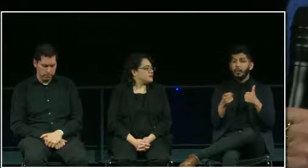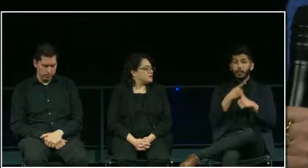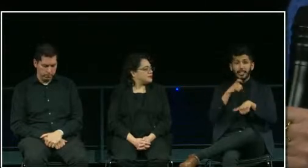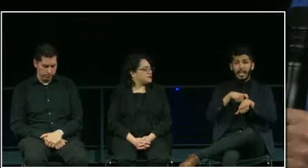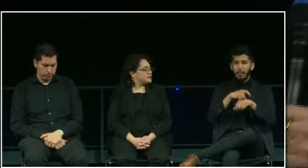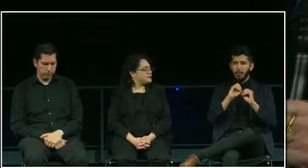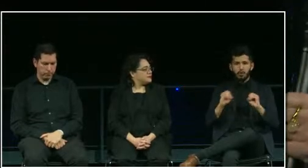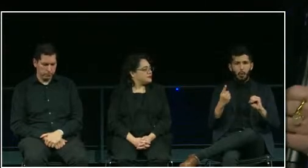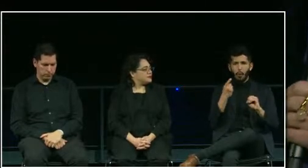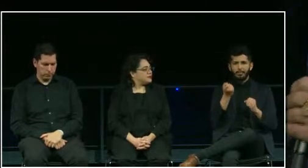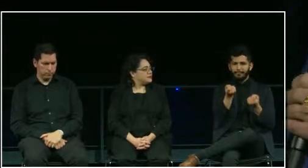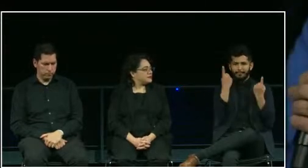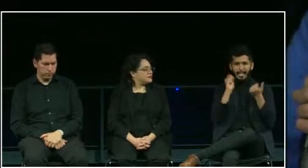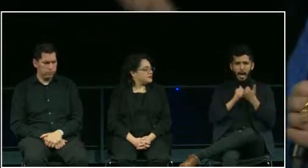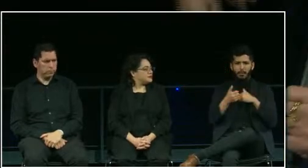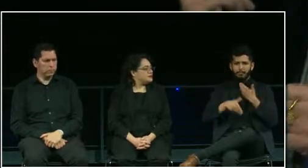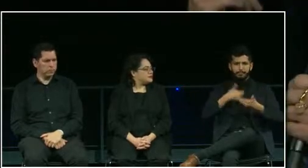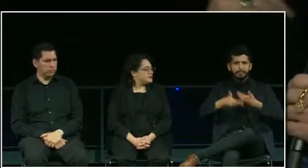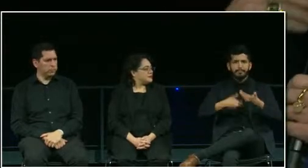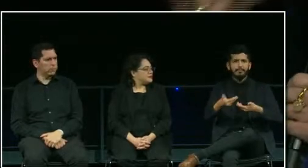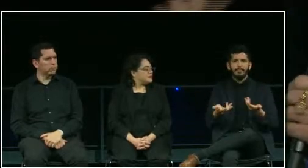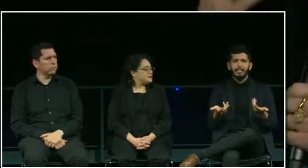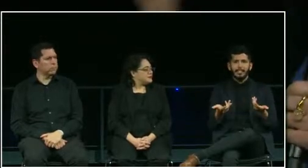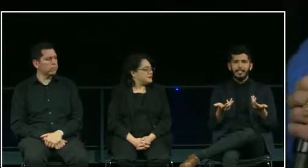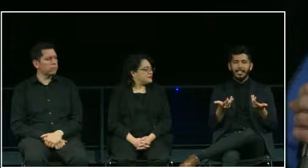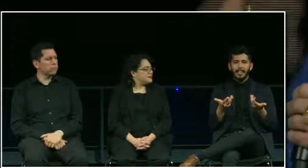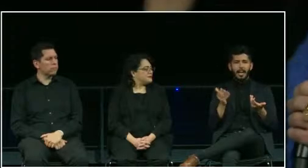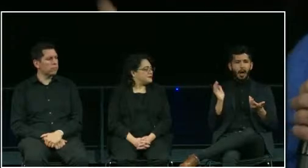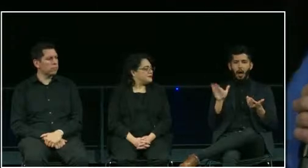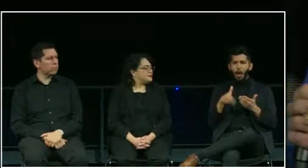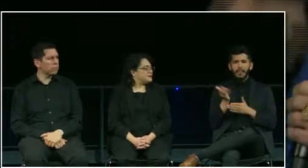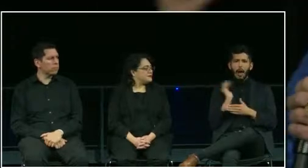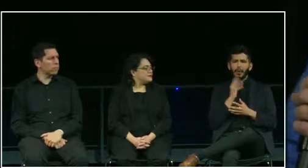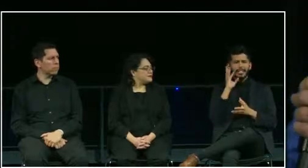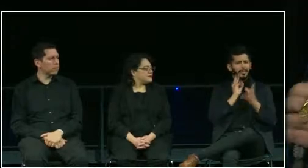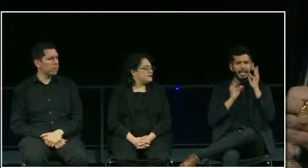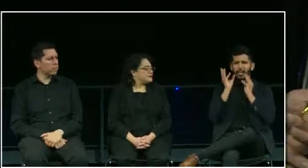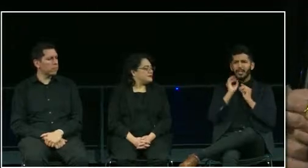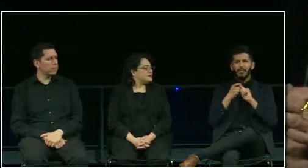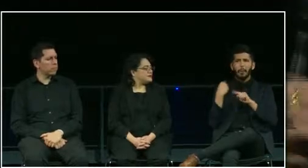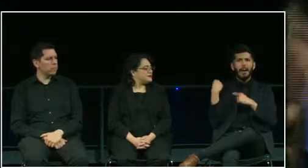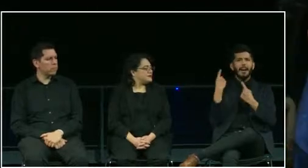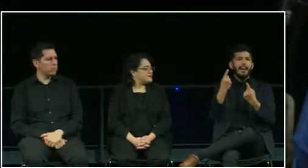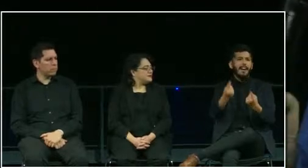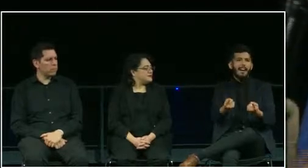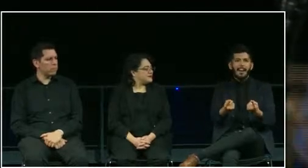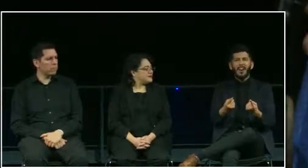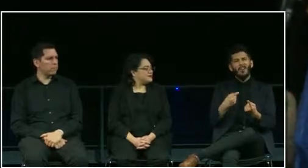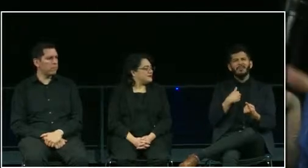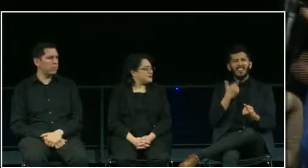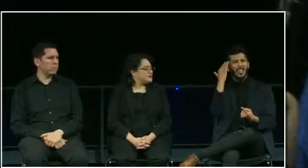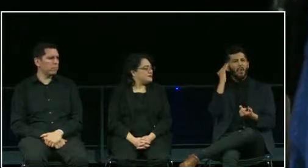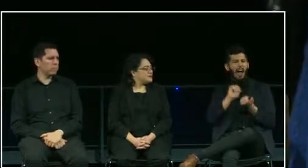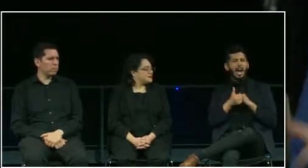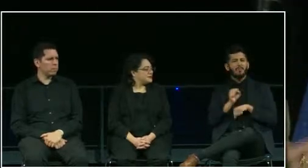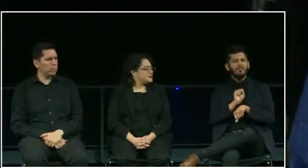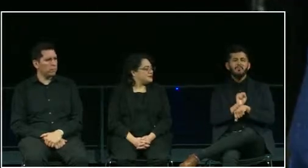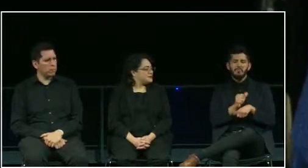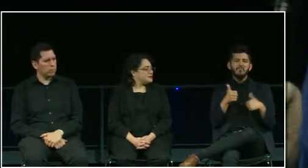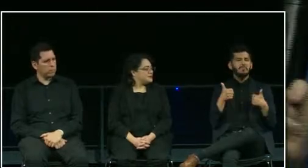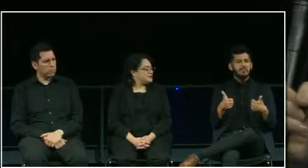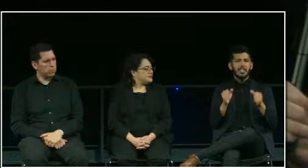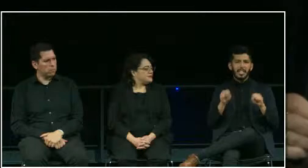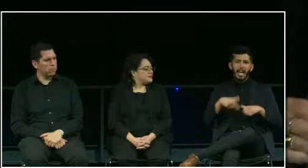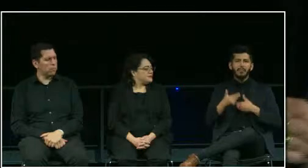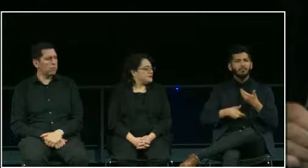knew what they were doing. And all of the experience that some of us had built over the years and that kind of sense of like, all right, I know what we're doing, we got this, like